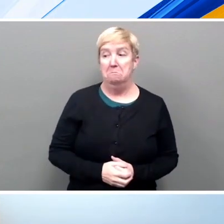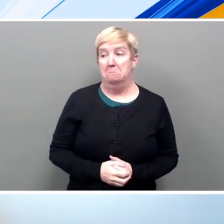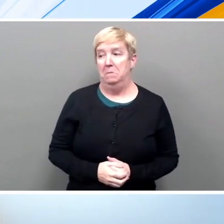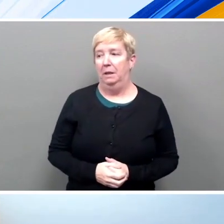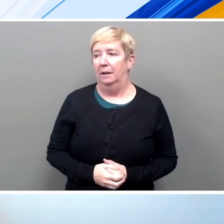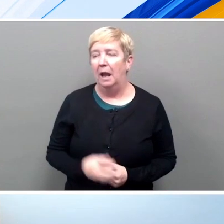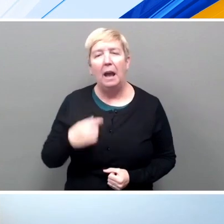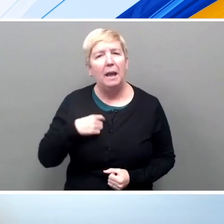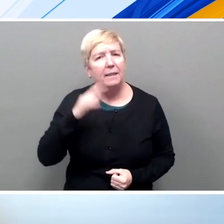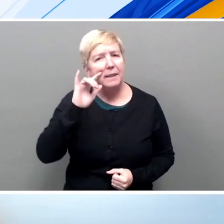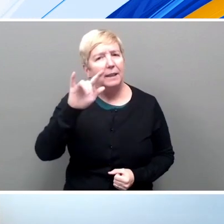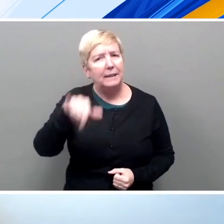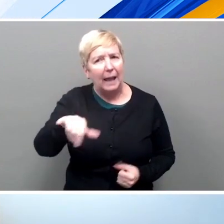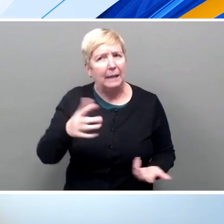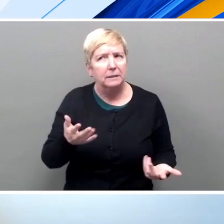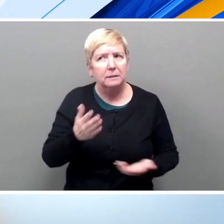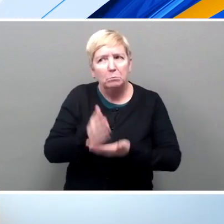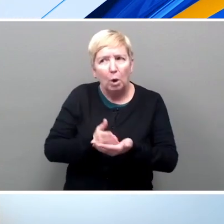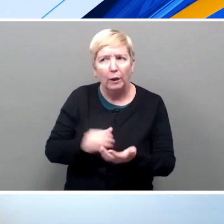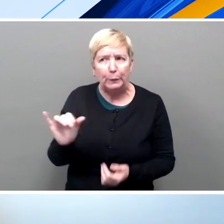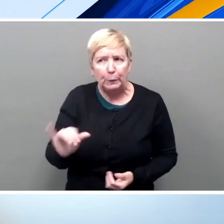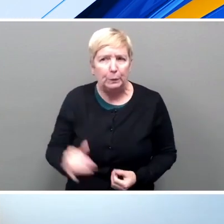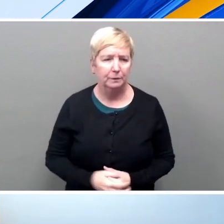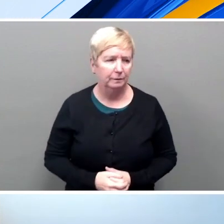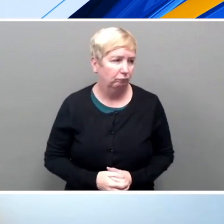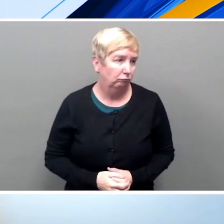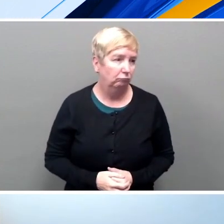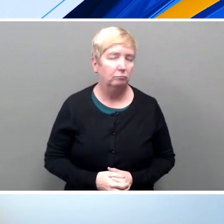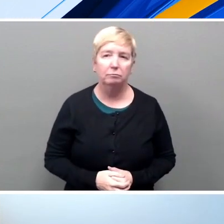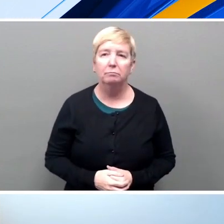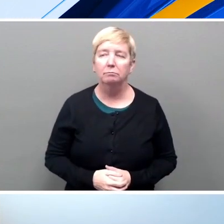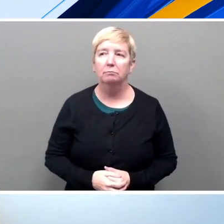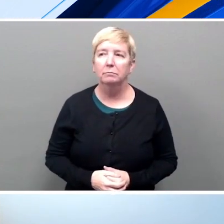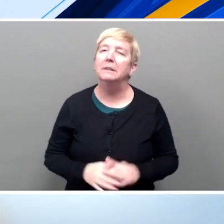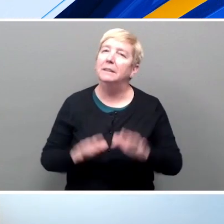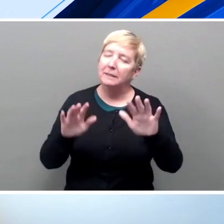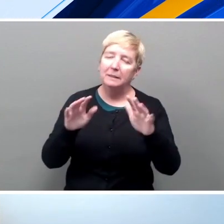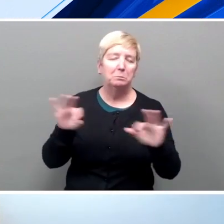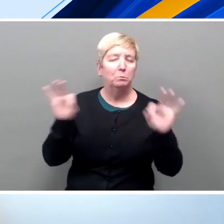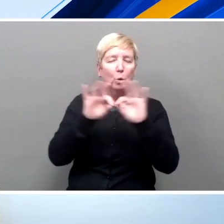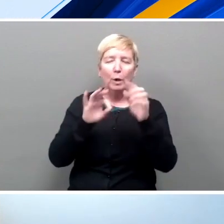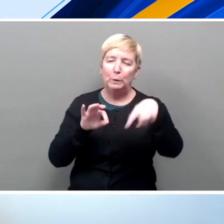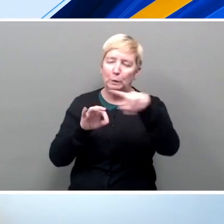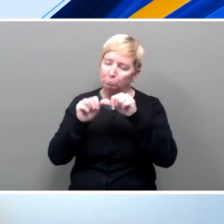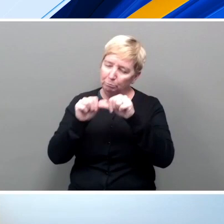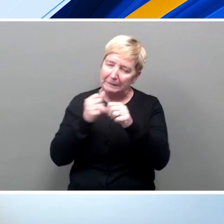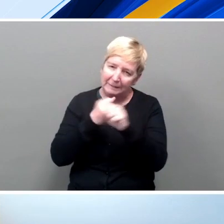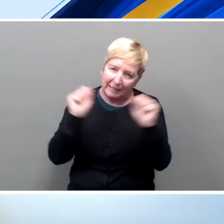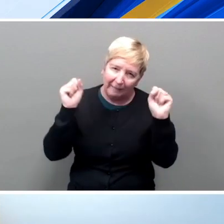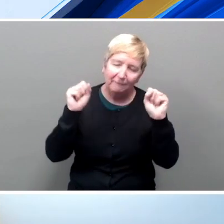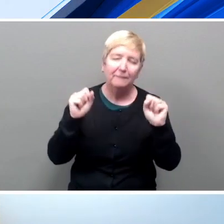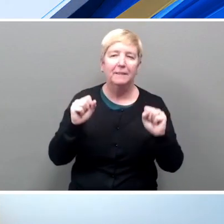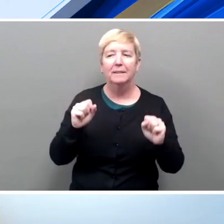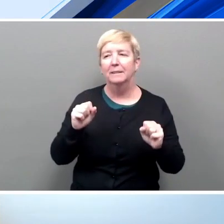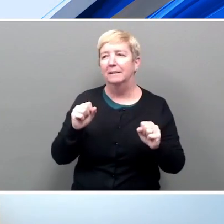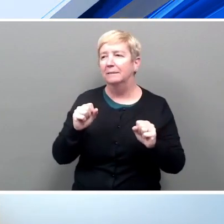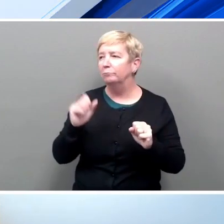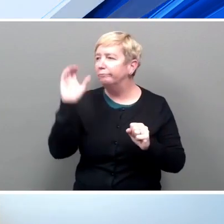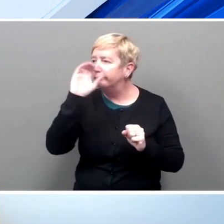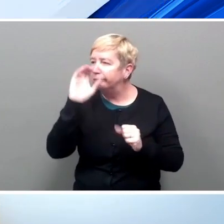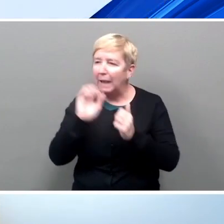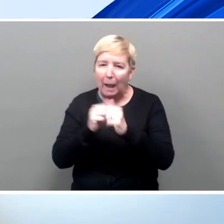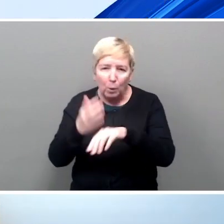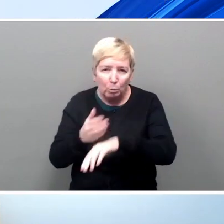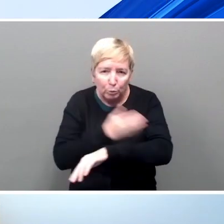that's part of it too. So everything everyone else said, be safe, find ways to make things safer for yourself and